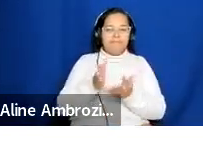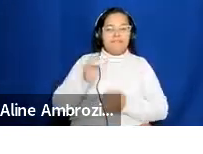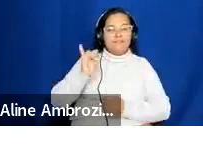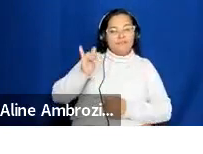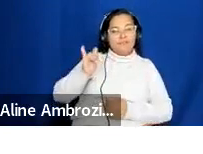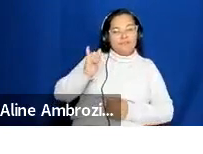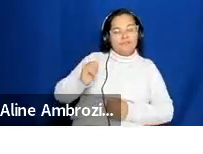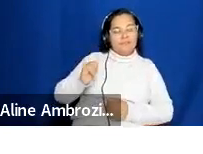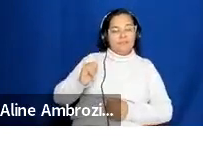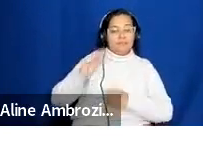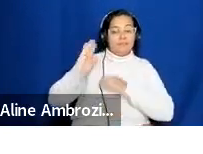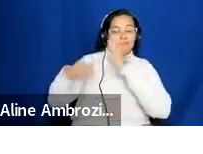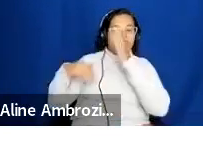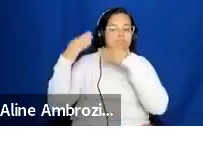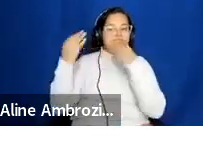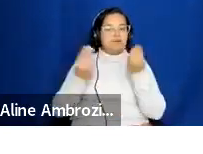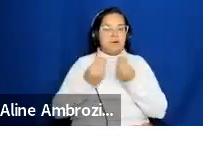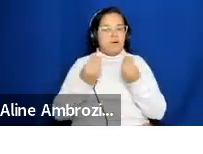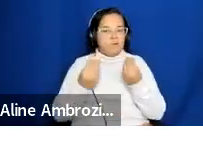This is an issue, obviously, for